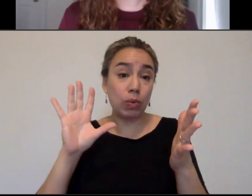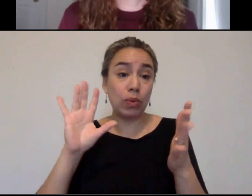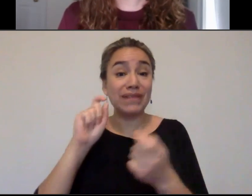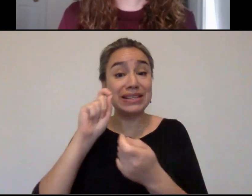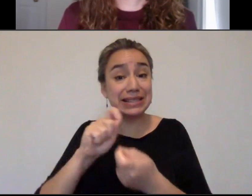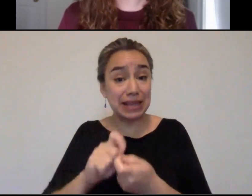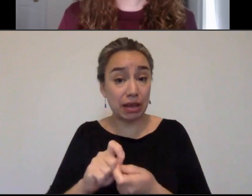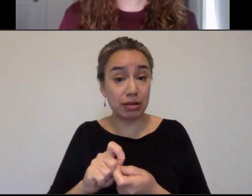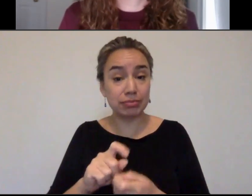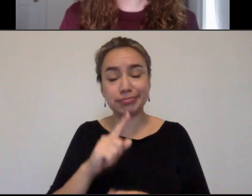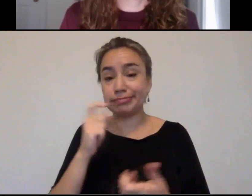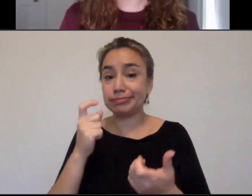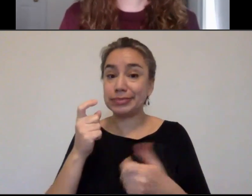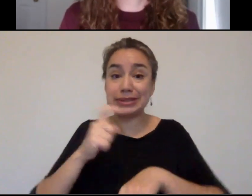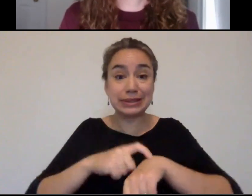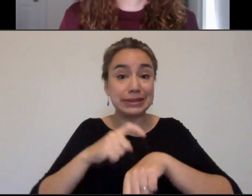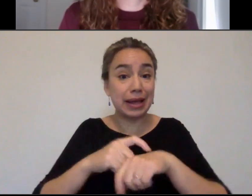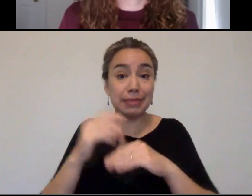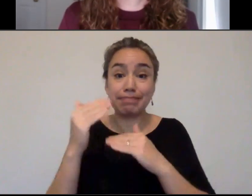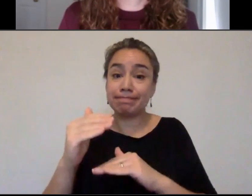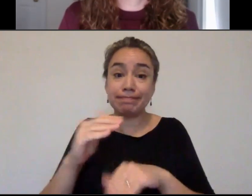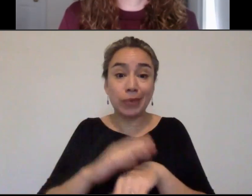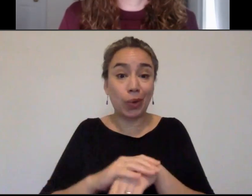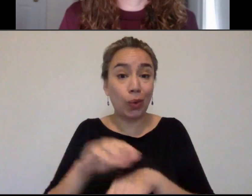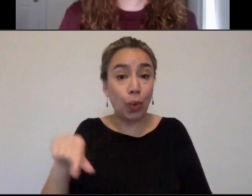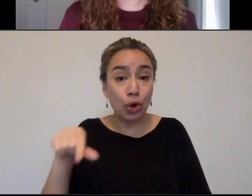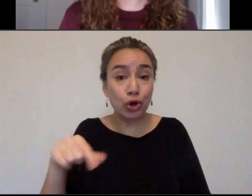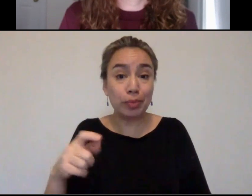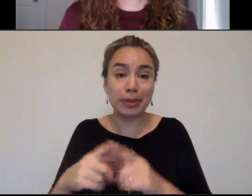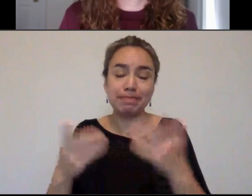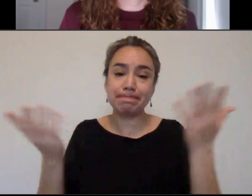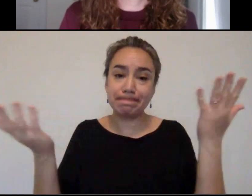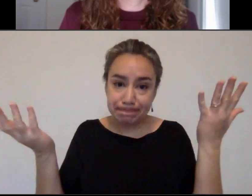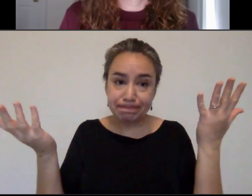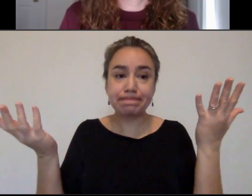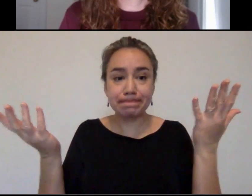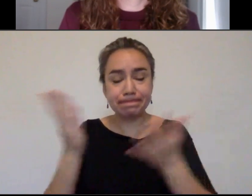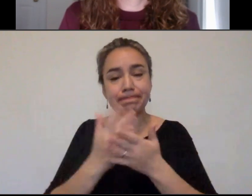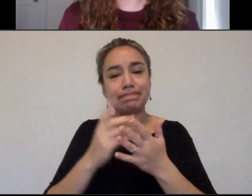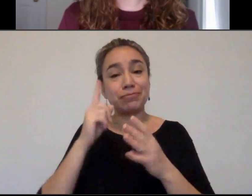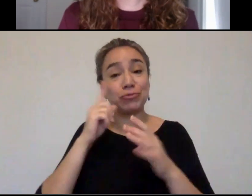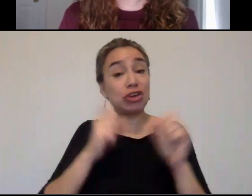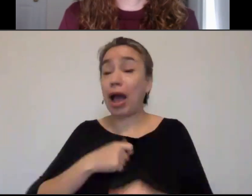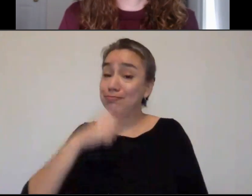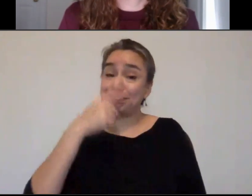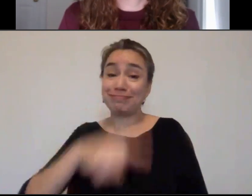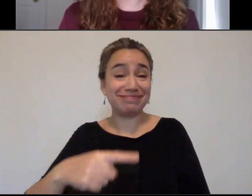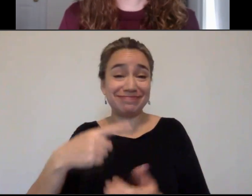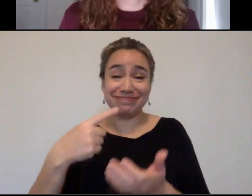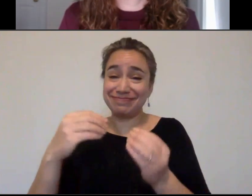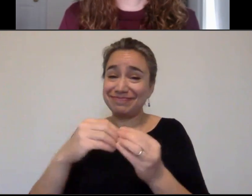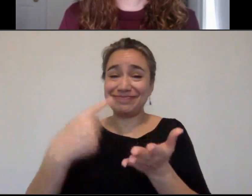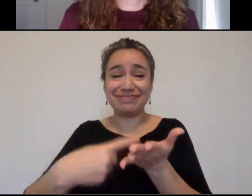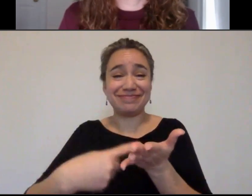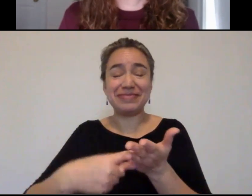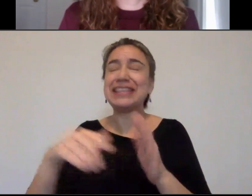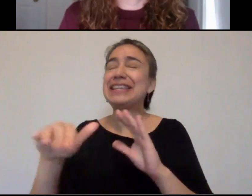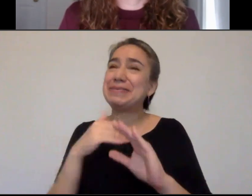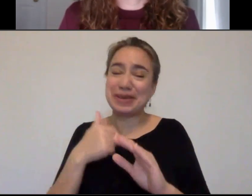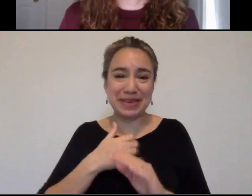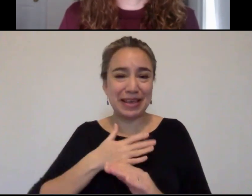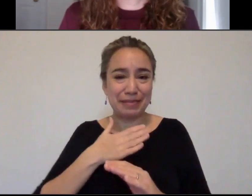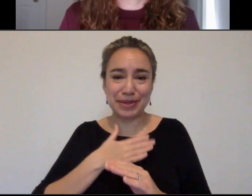because time is finite, but yes, just some strategies, but I'm happy to talk about that more, or again, if you email me, I can send